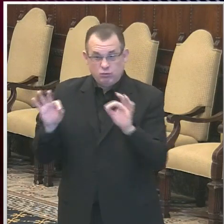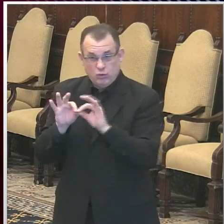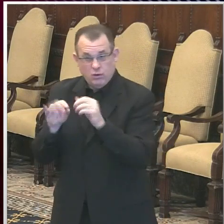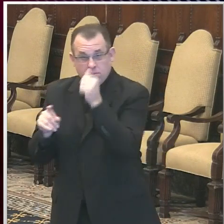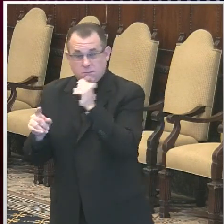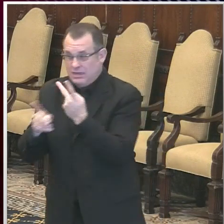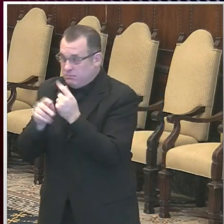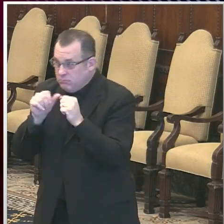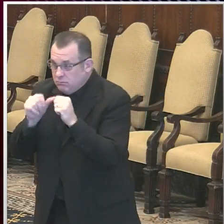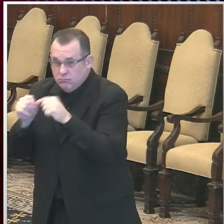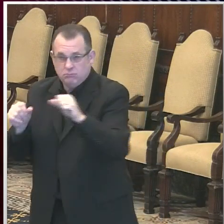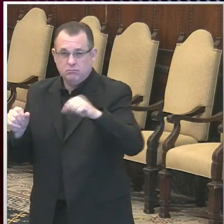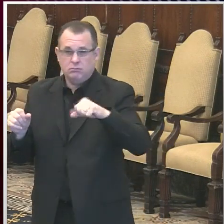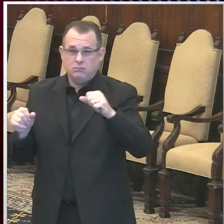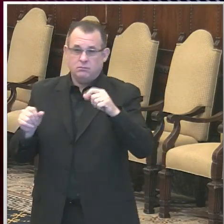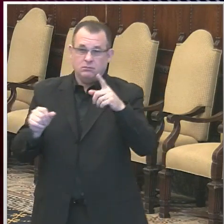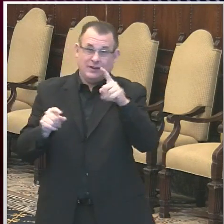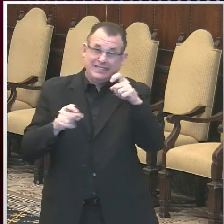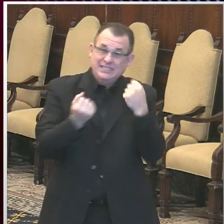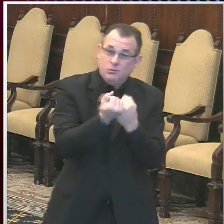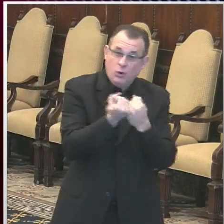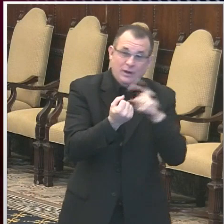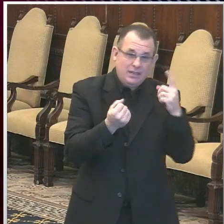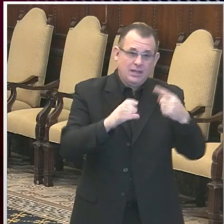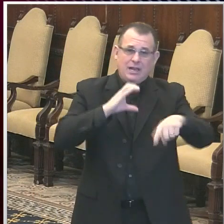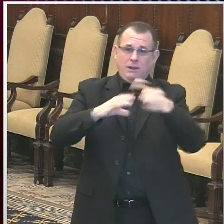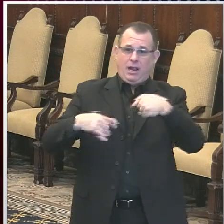can email me, Reverend Naomi, at